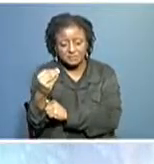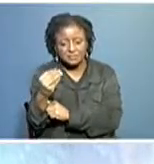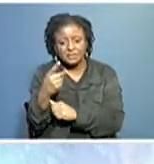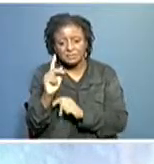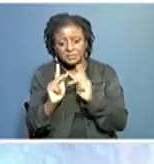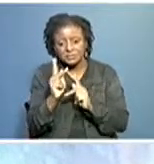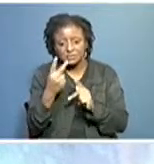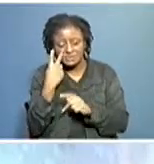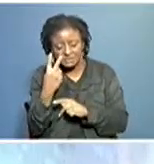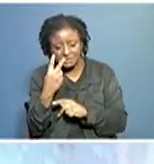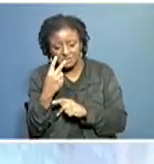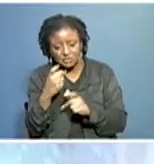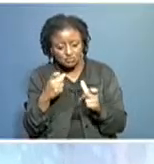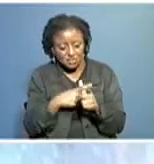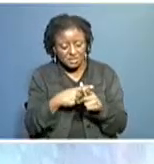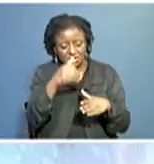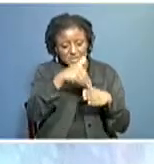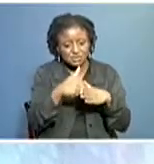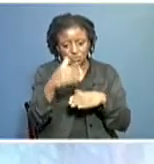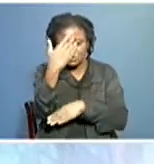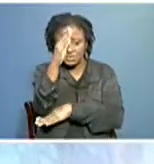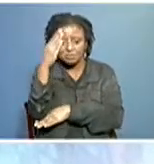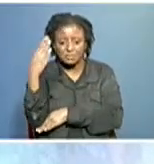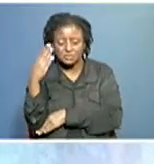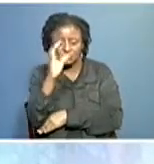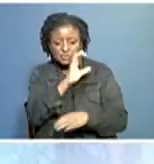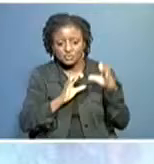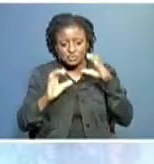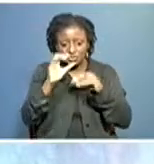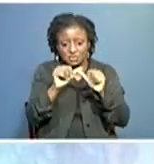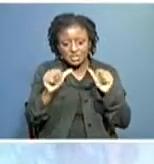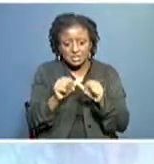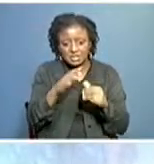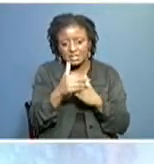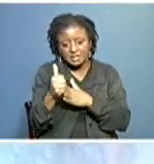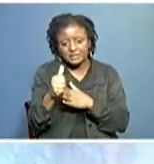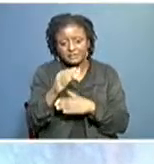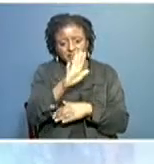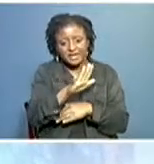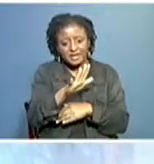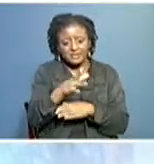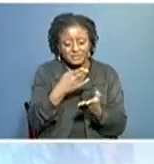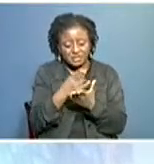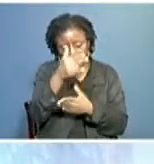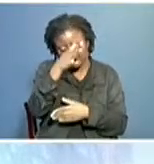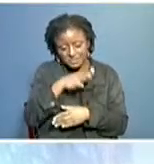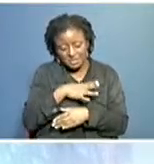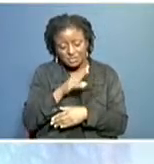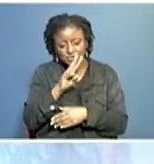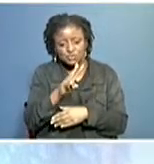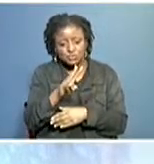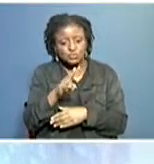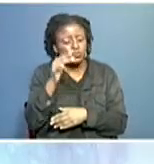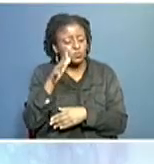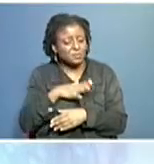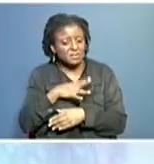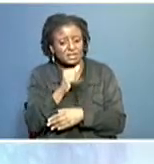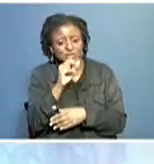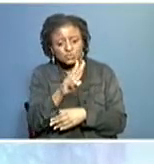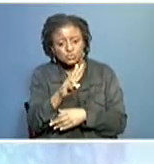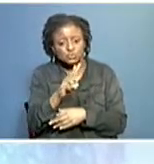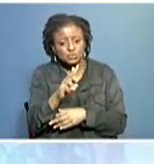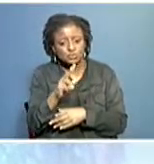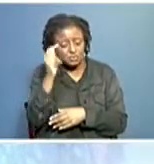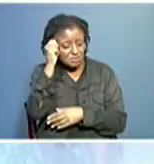were seen running into the bushes. A search of the area led to 5 Haitian men, 2 Haitian women, and 2 Haitian juveniles